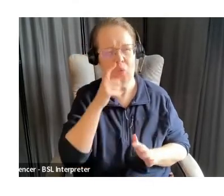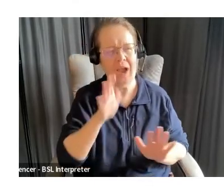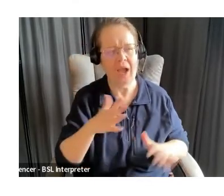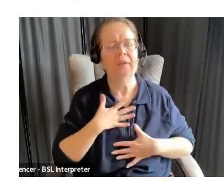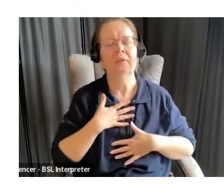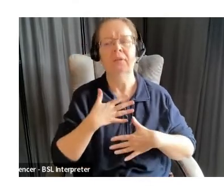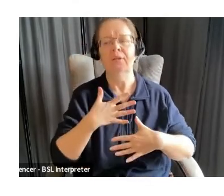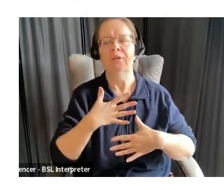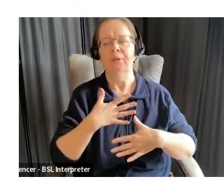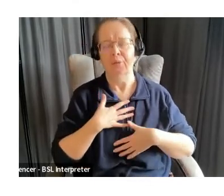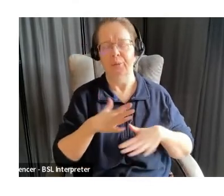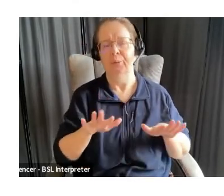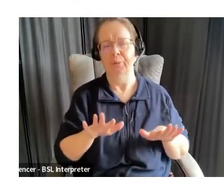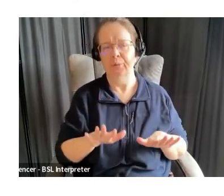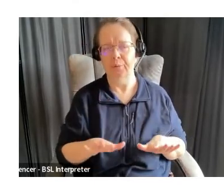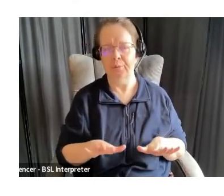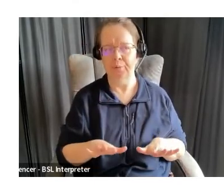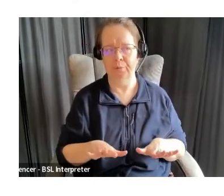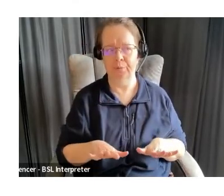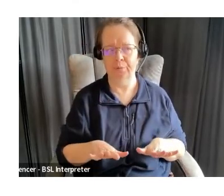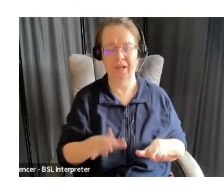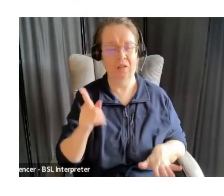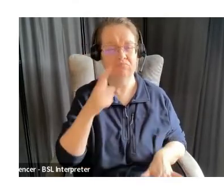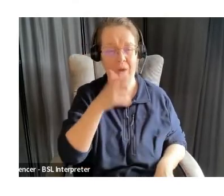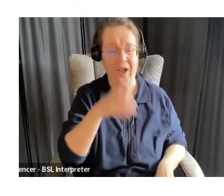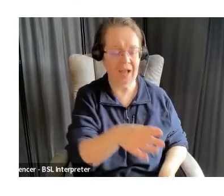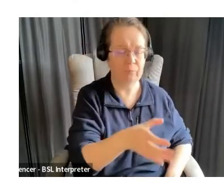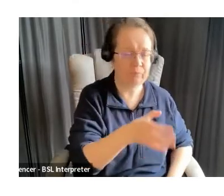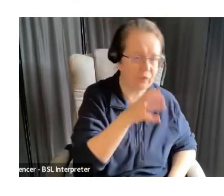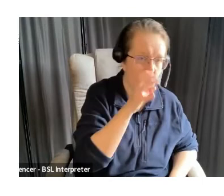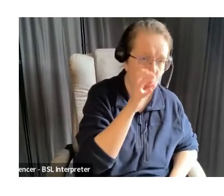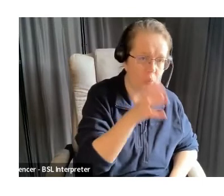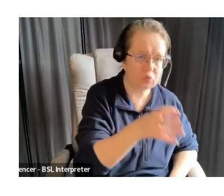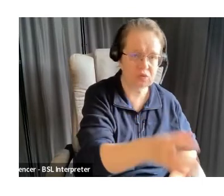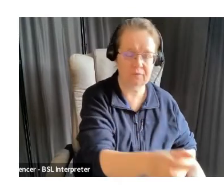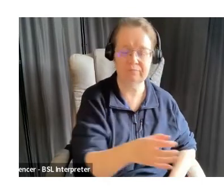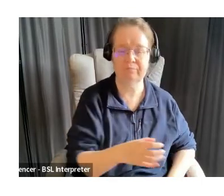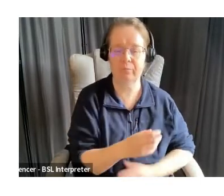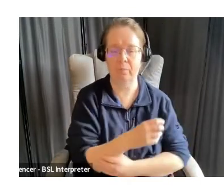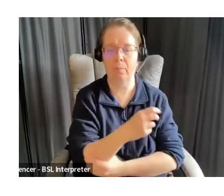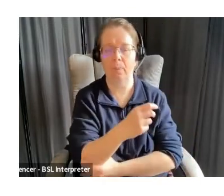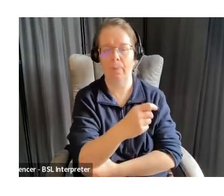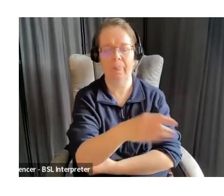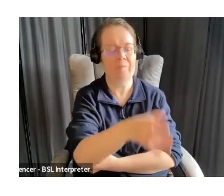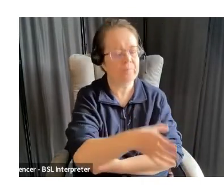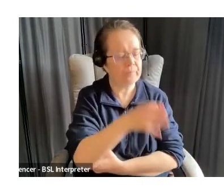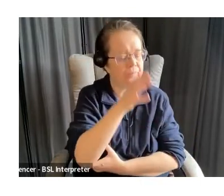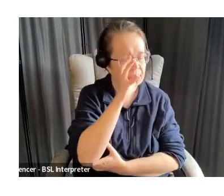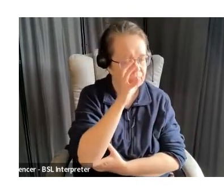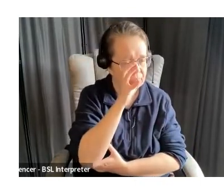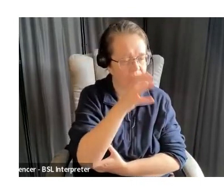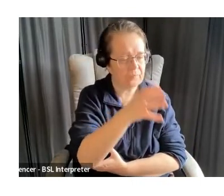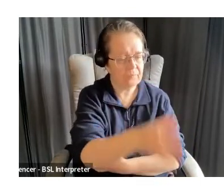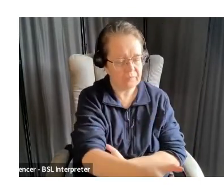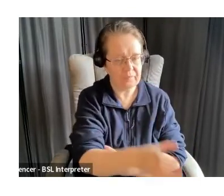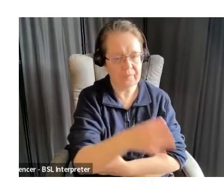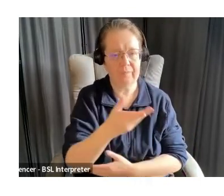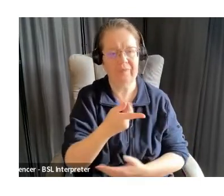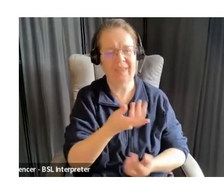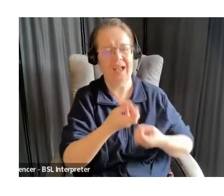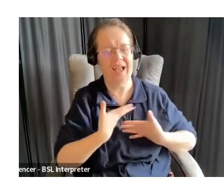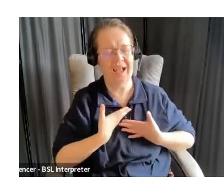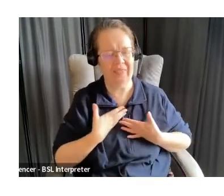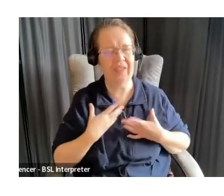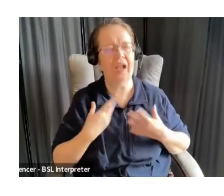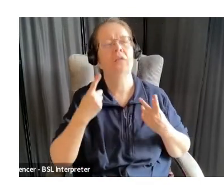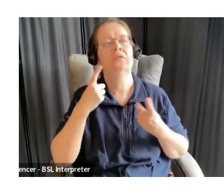take a moment. Have a sip of water. Sometimes I find that when you have a sip of water, it allows you to collect